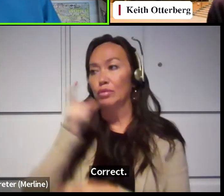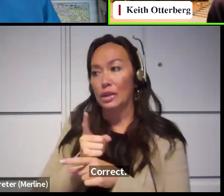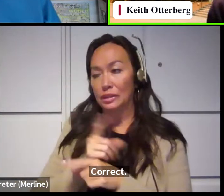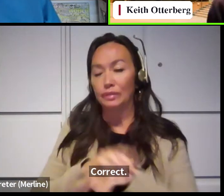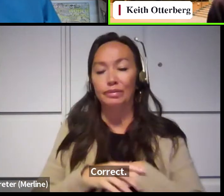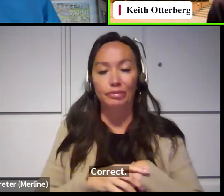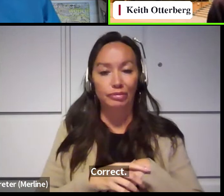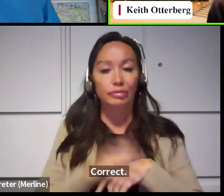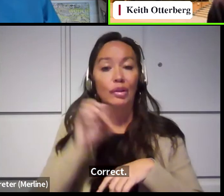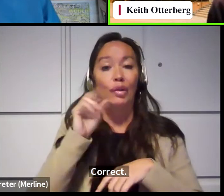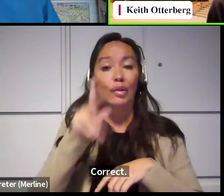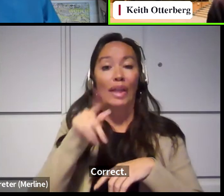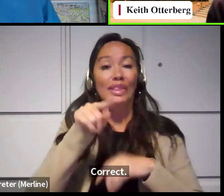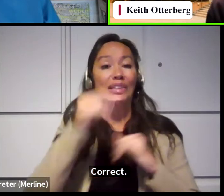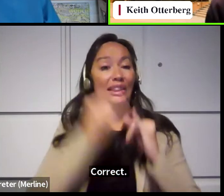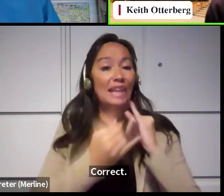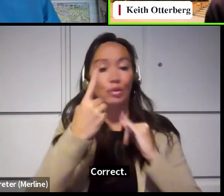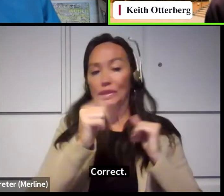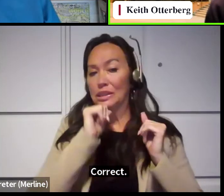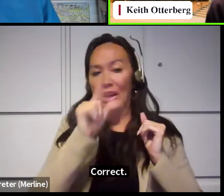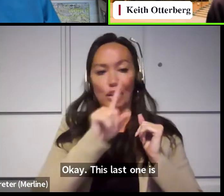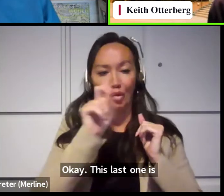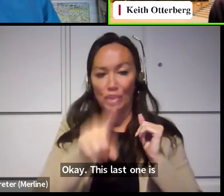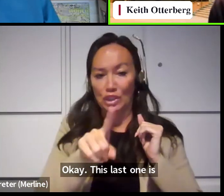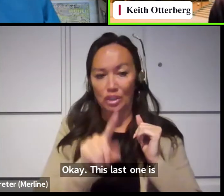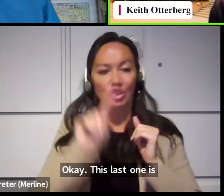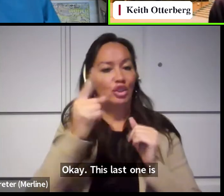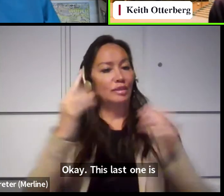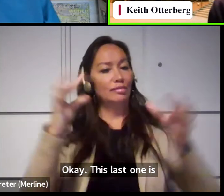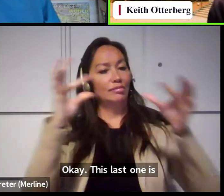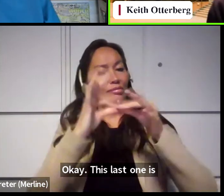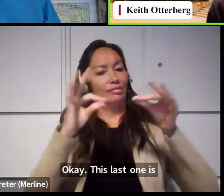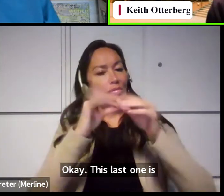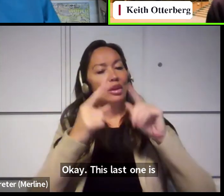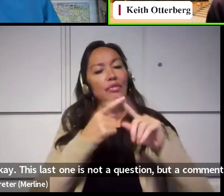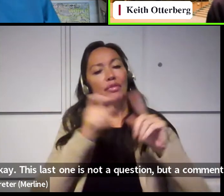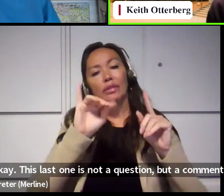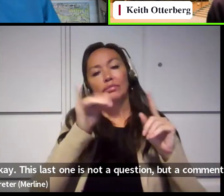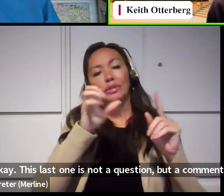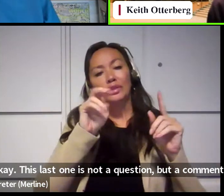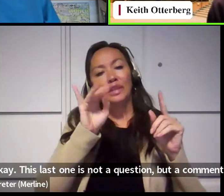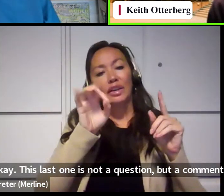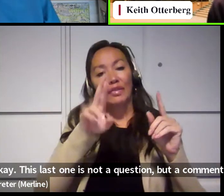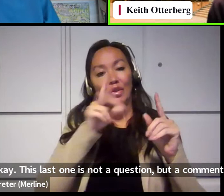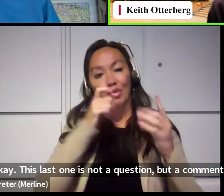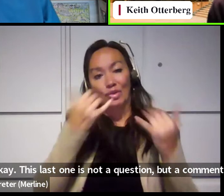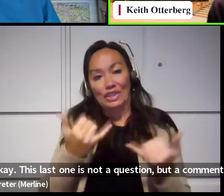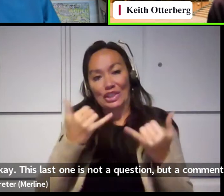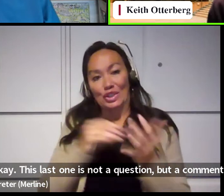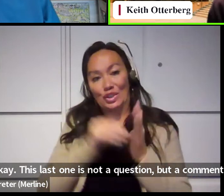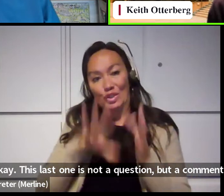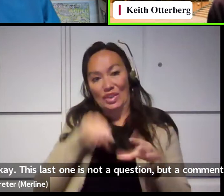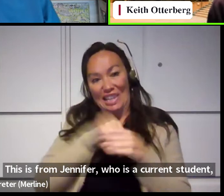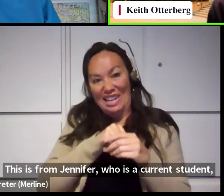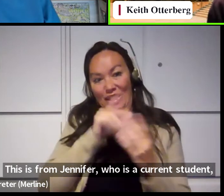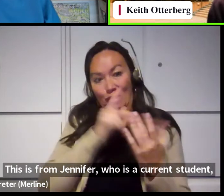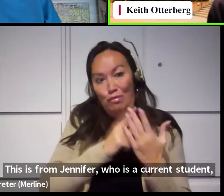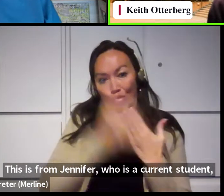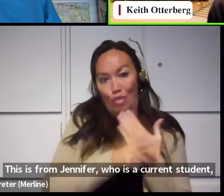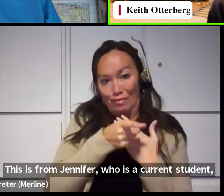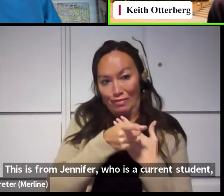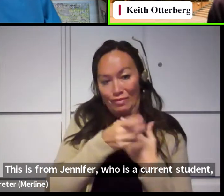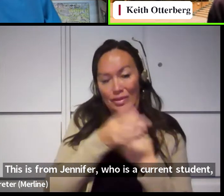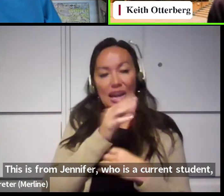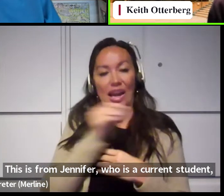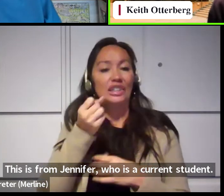Okay. This last one is not a question, but a comment. This is from Jennifer, who is a current student of the program. And